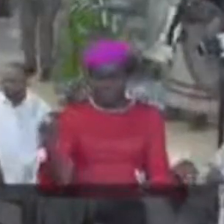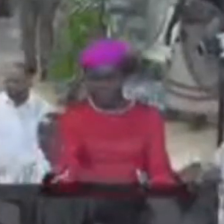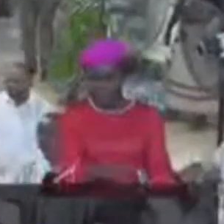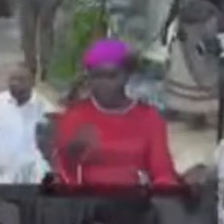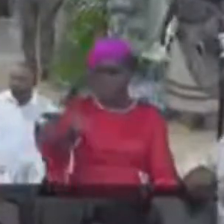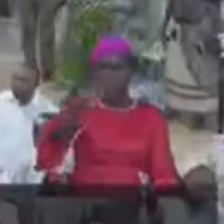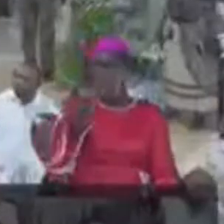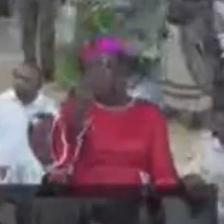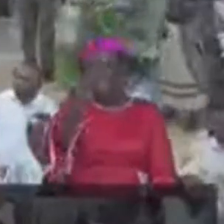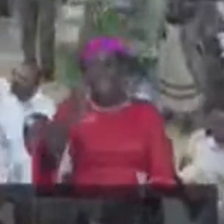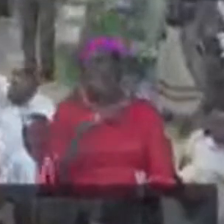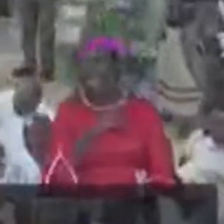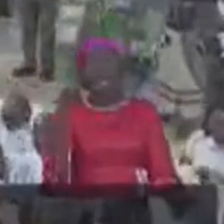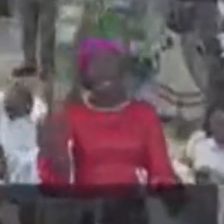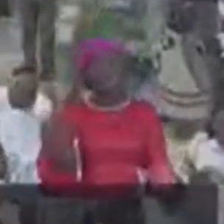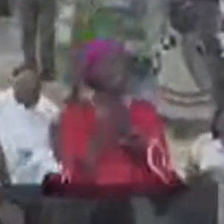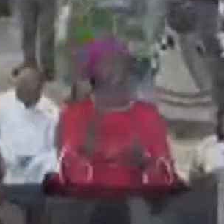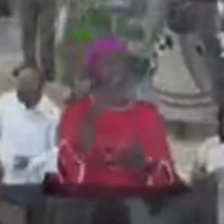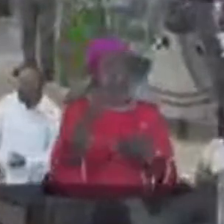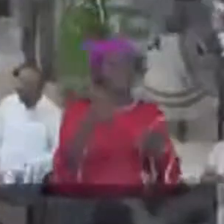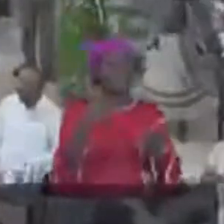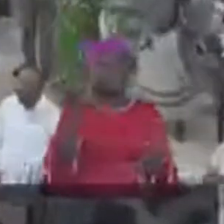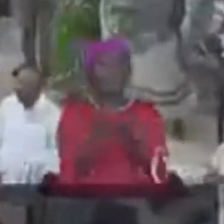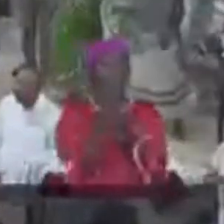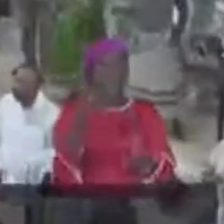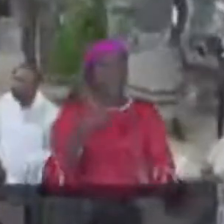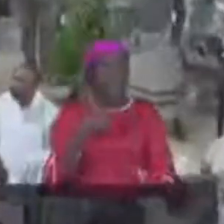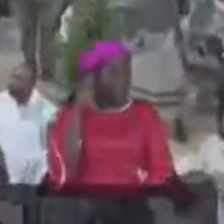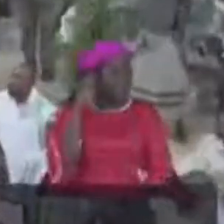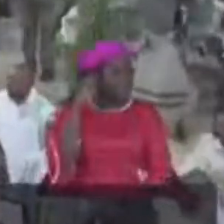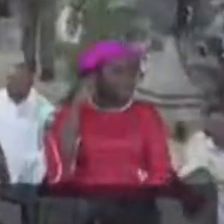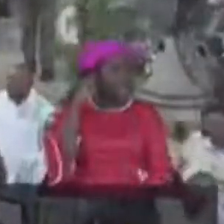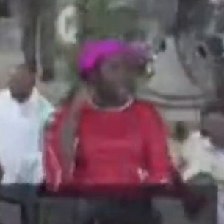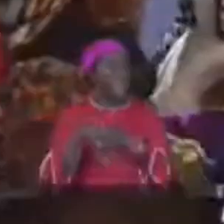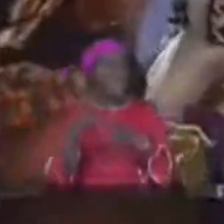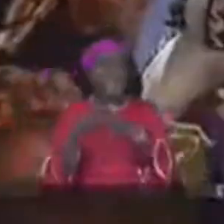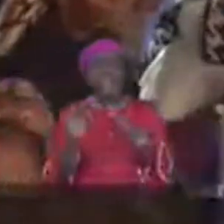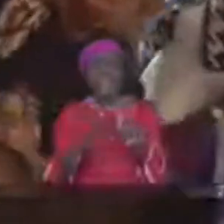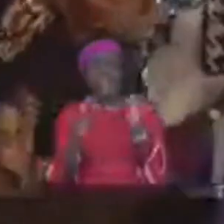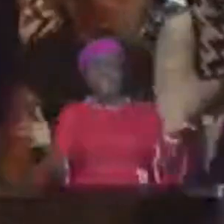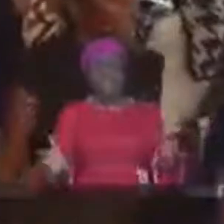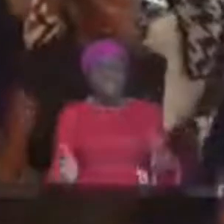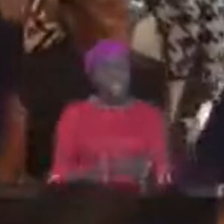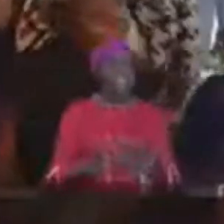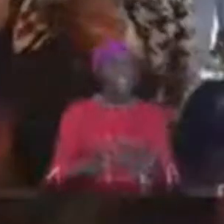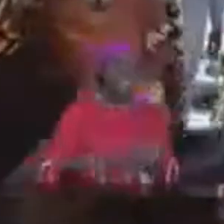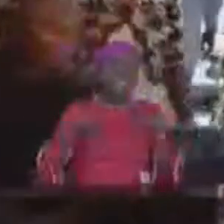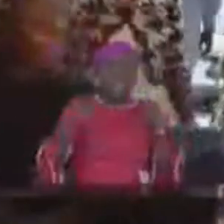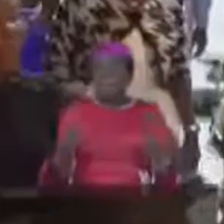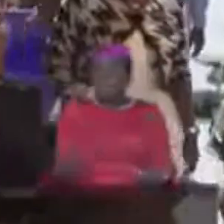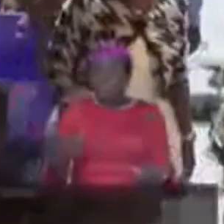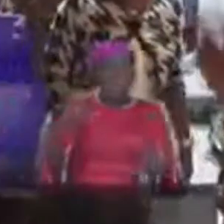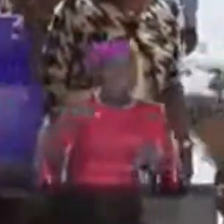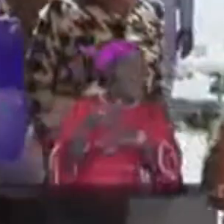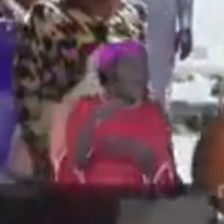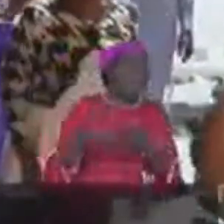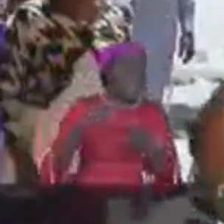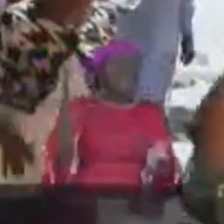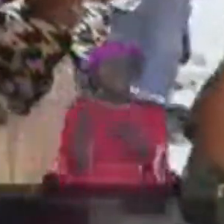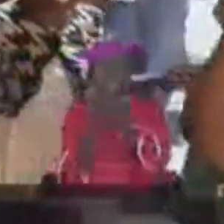I stop you before you stop me. In the name of Jesus, open your mouth and pray